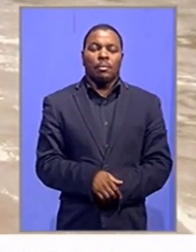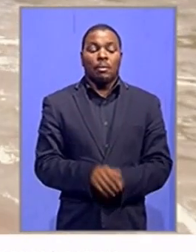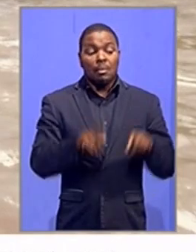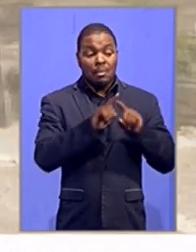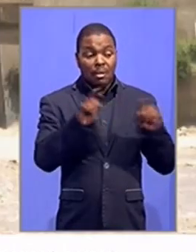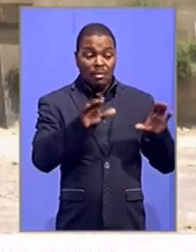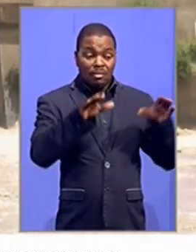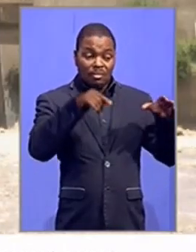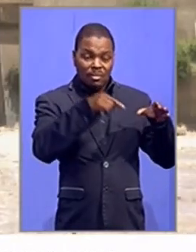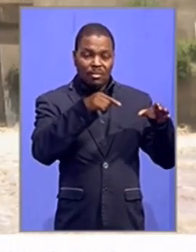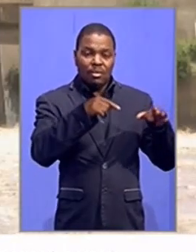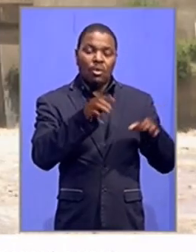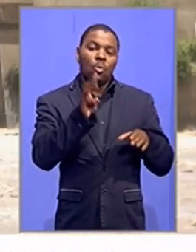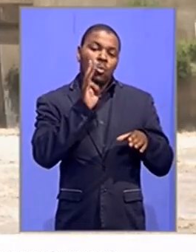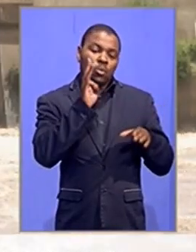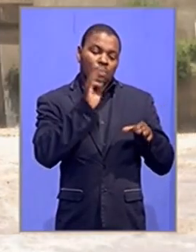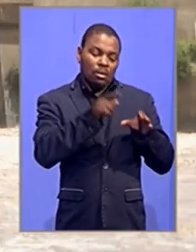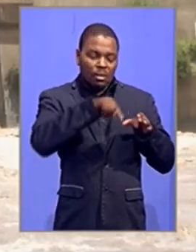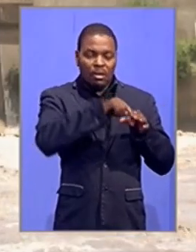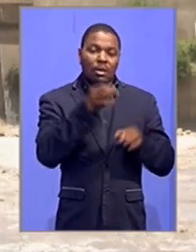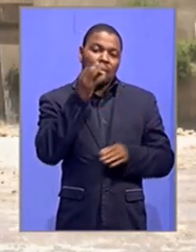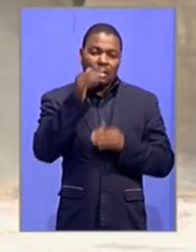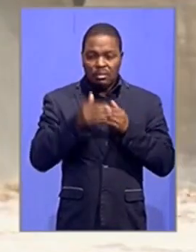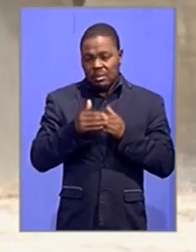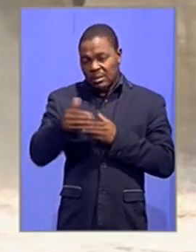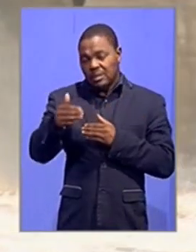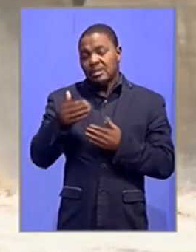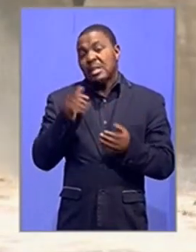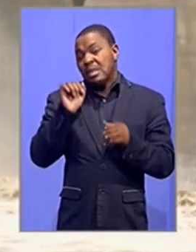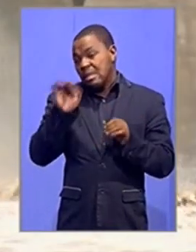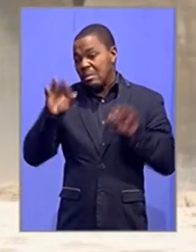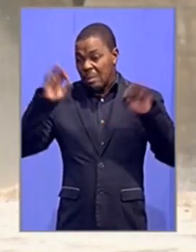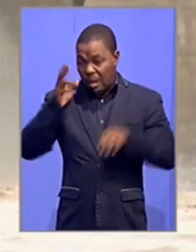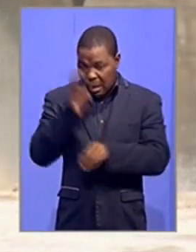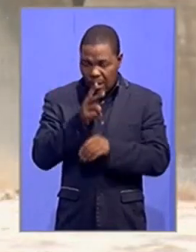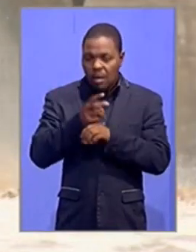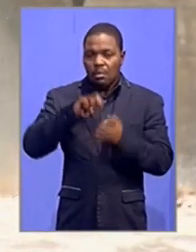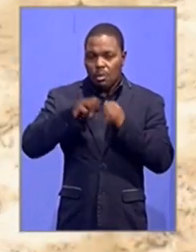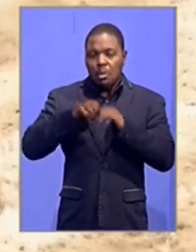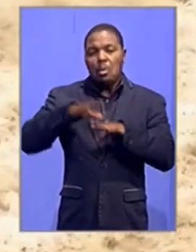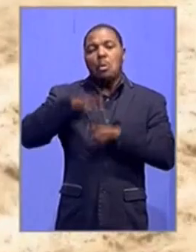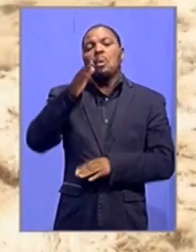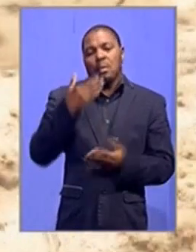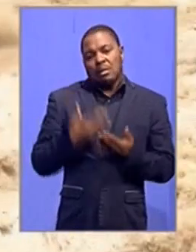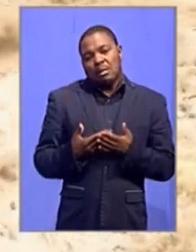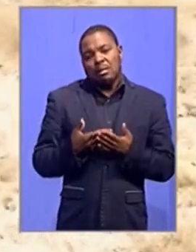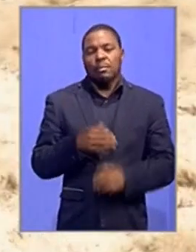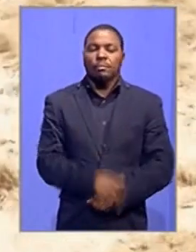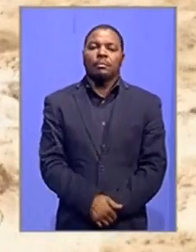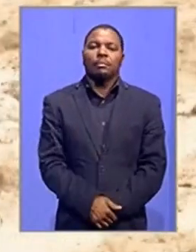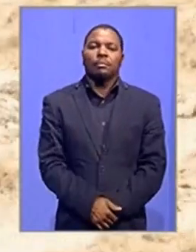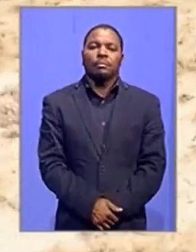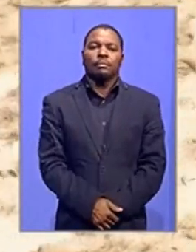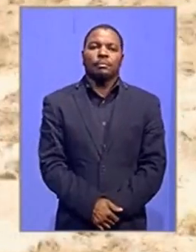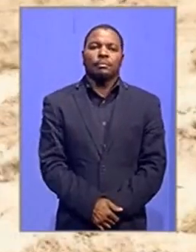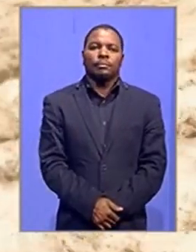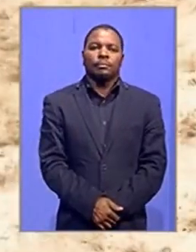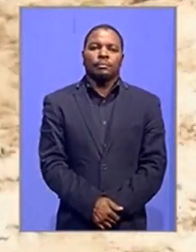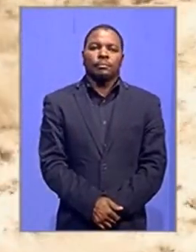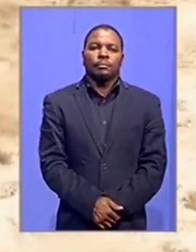Water e re tswelopele e ka sitiseha e bang dipula di kana. Magala Masiteng, SABC